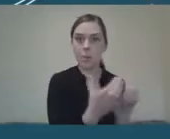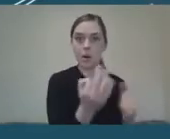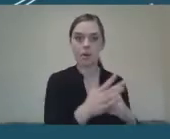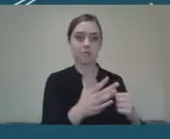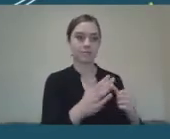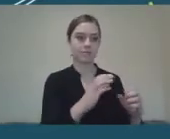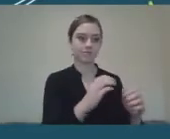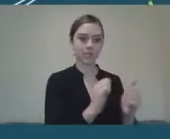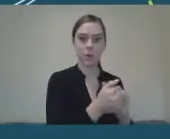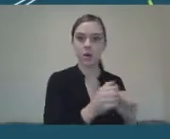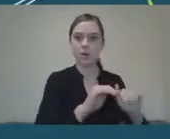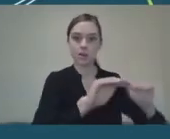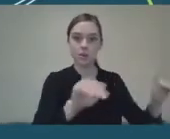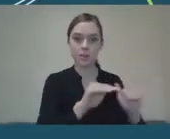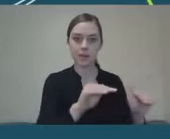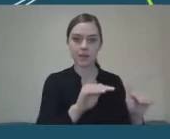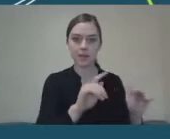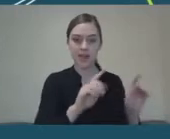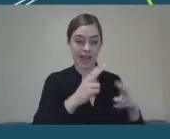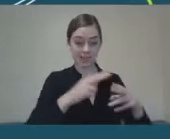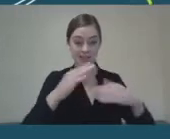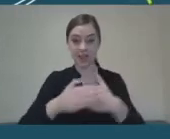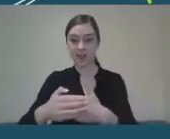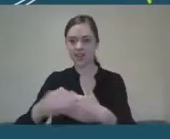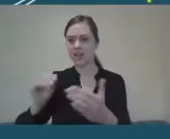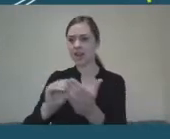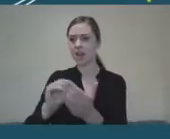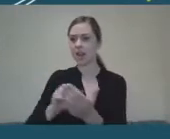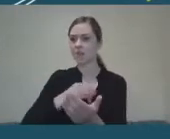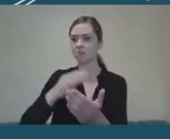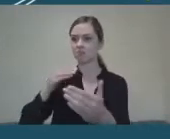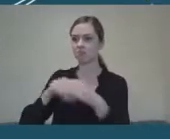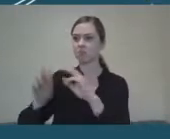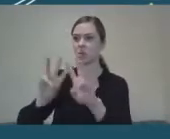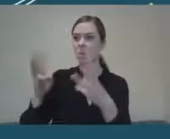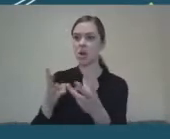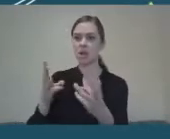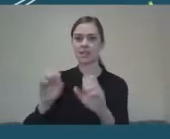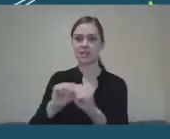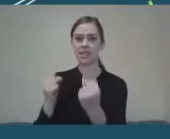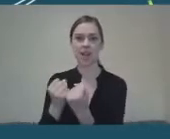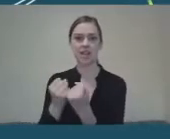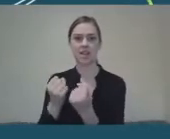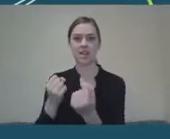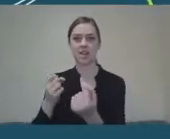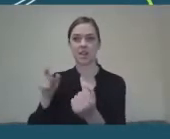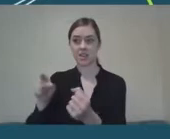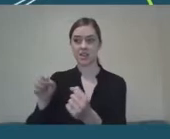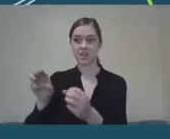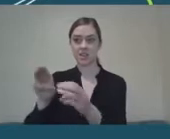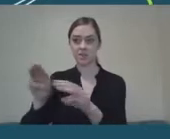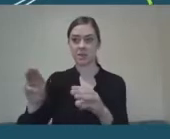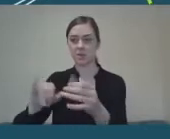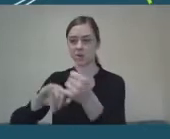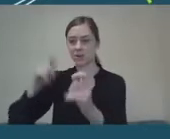swimming, I had to go out into the world, into society, where they're the people who think that disability is the